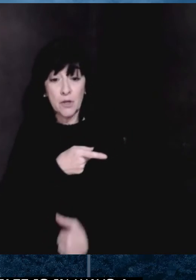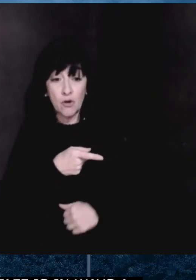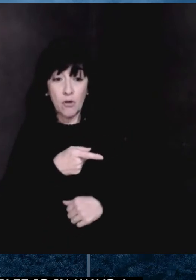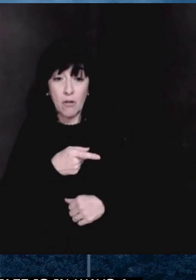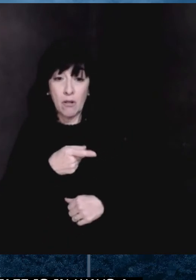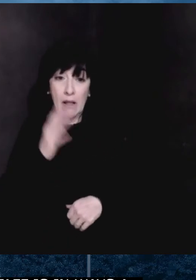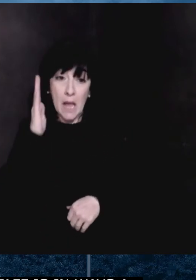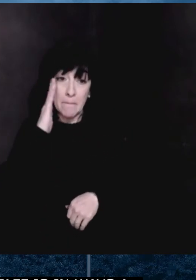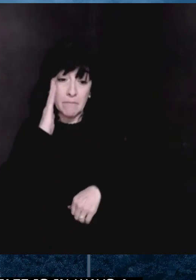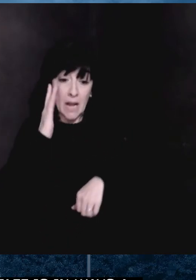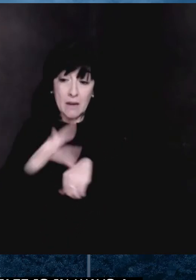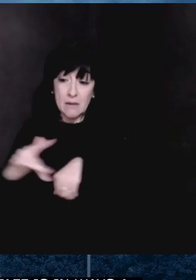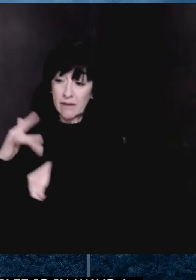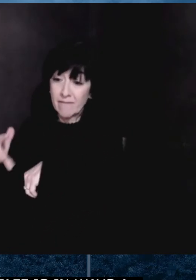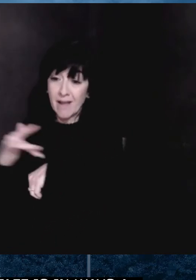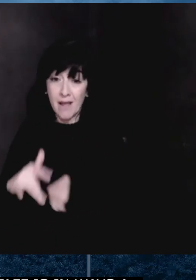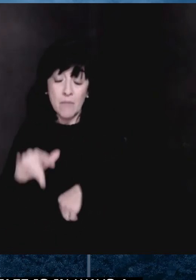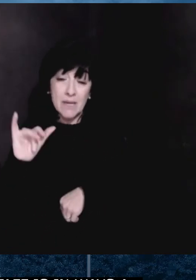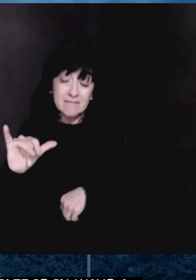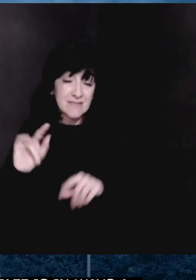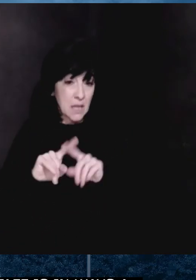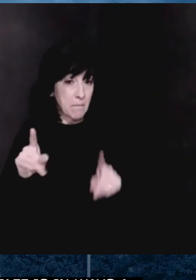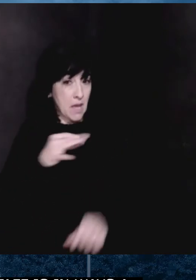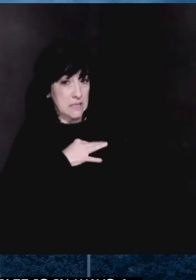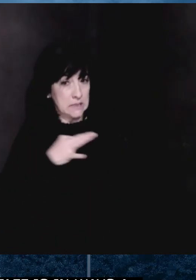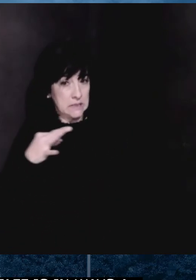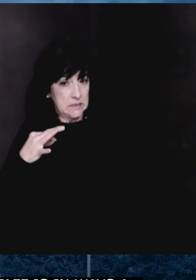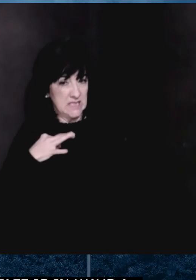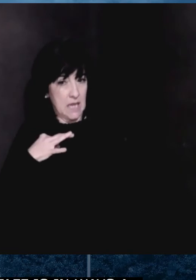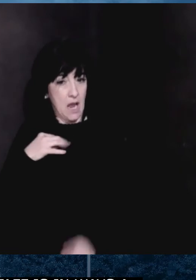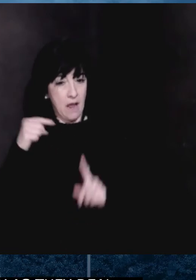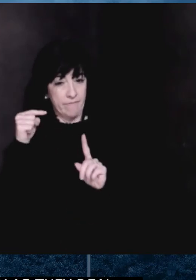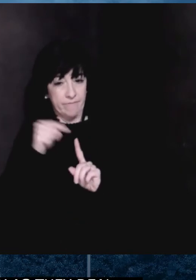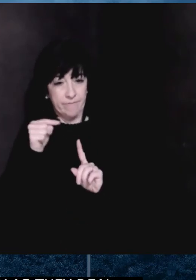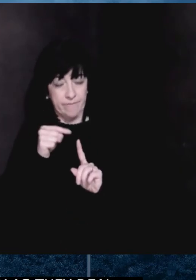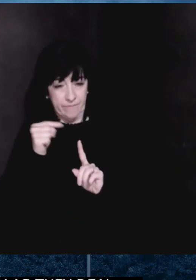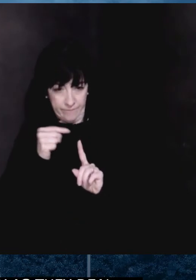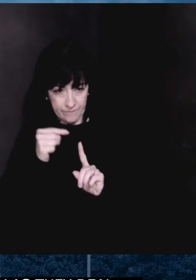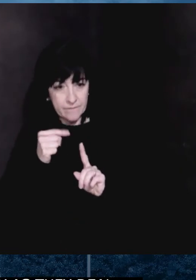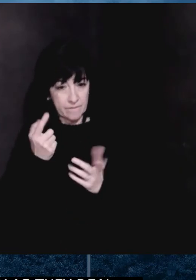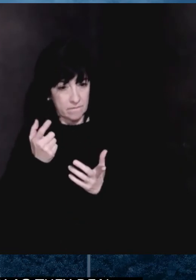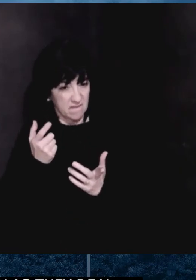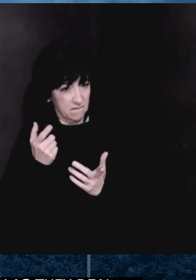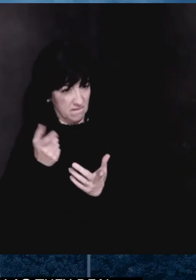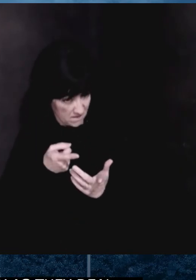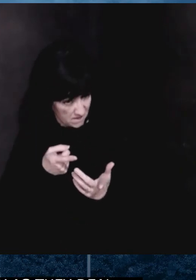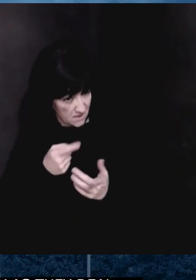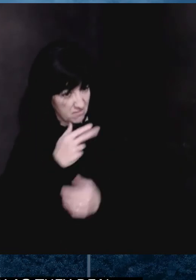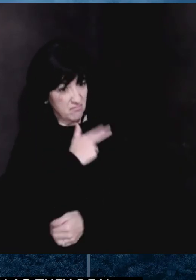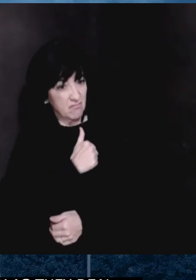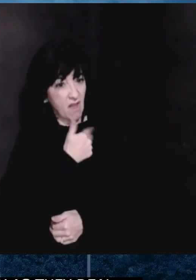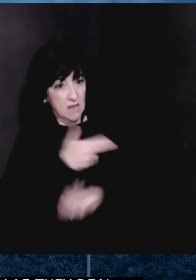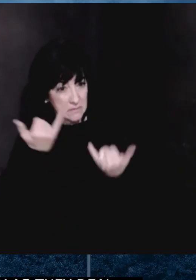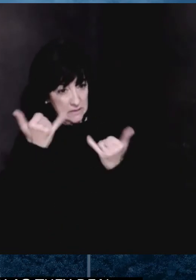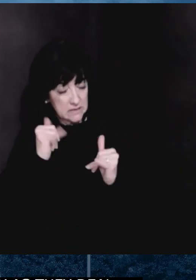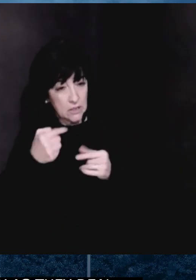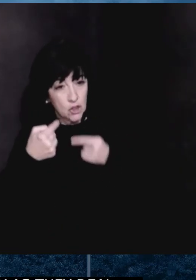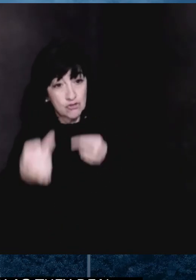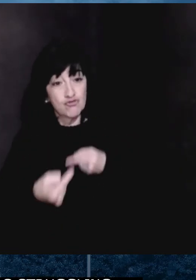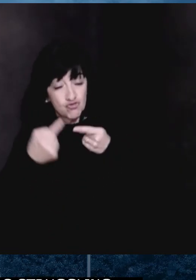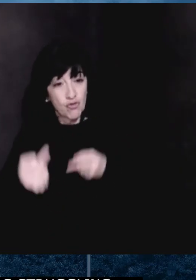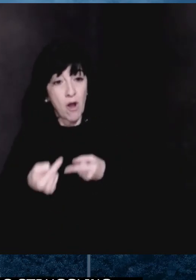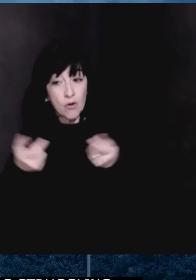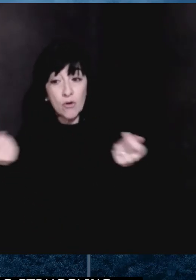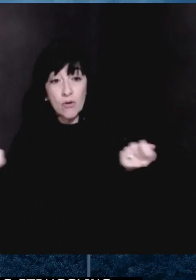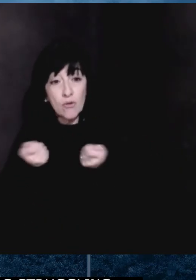as they deal with the wintertime surge. How much are hospitals struggling right now to recruit staff, and has your emergency executive order helped at all